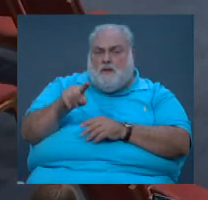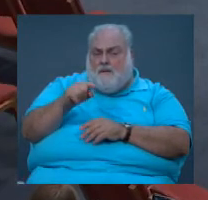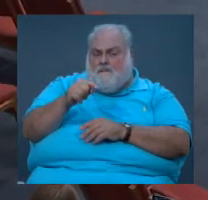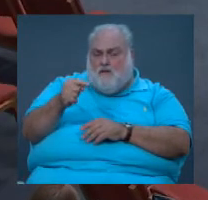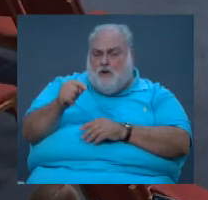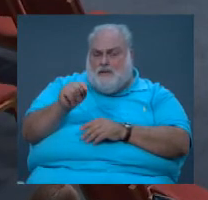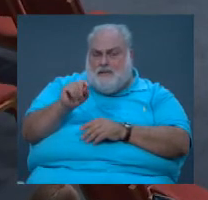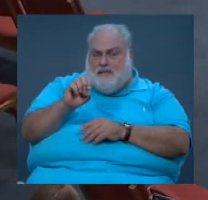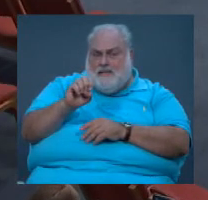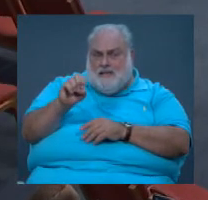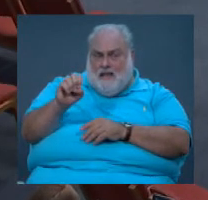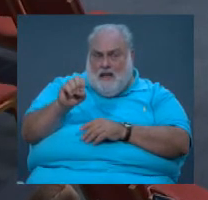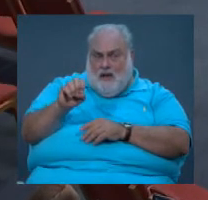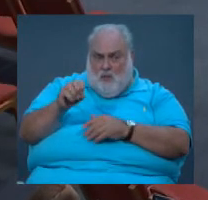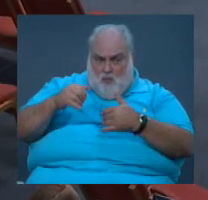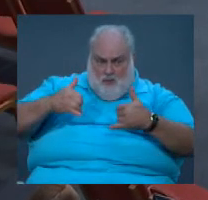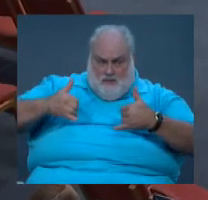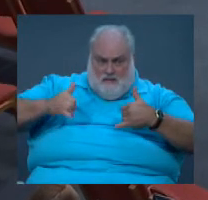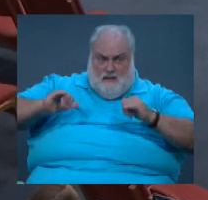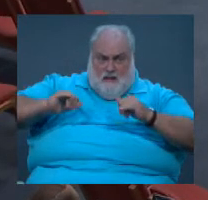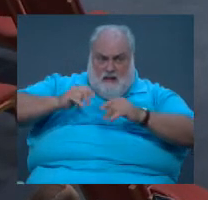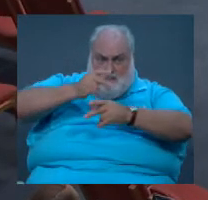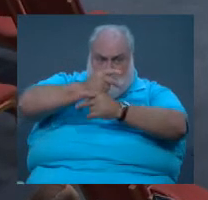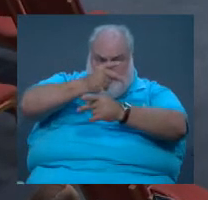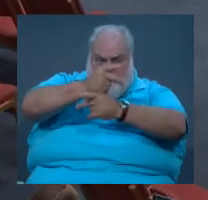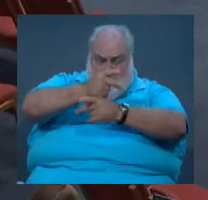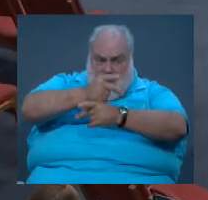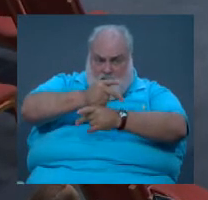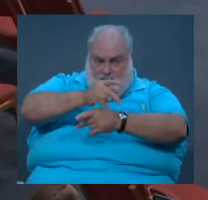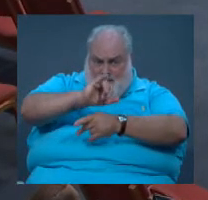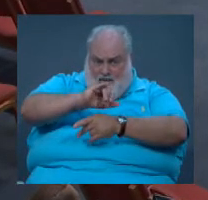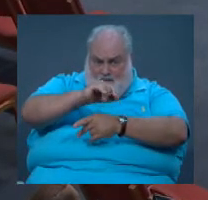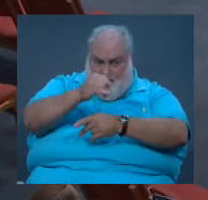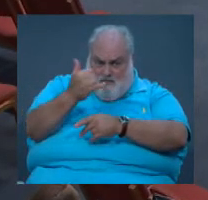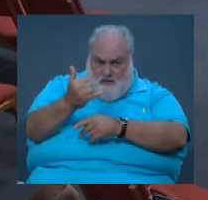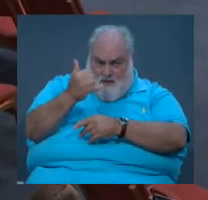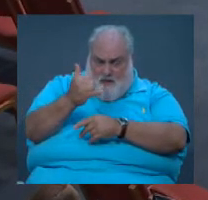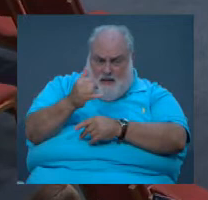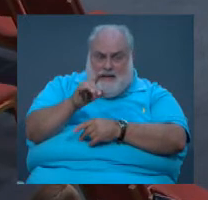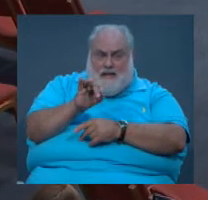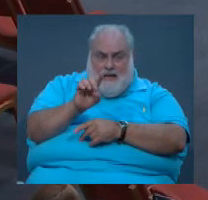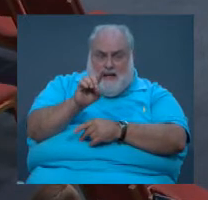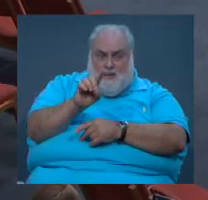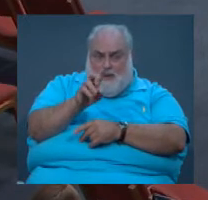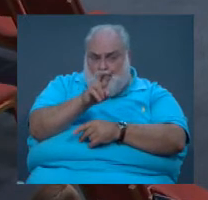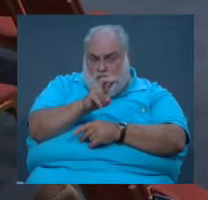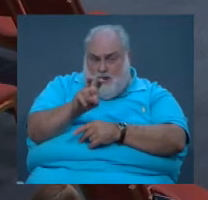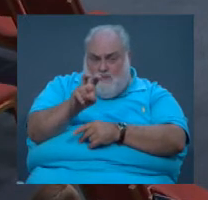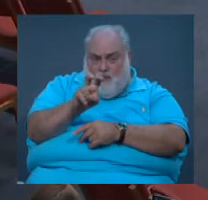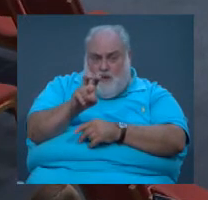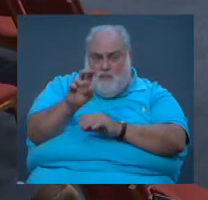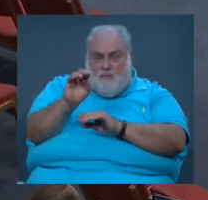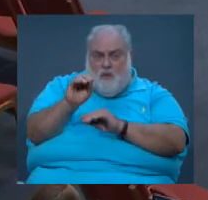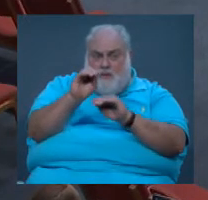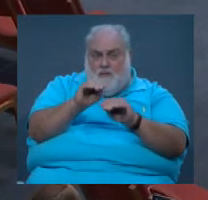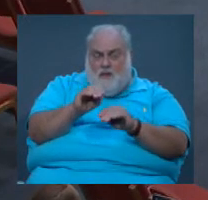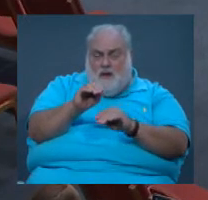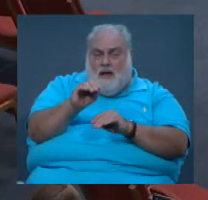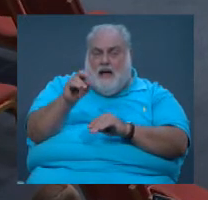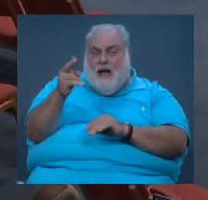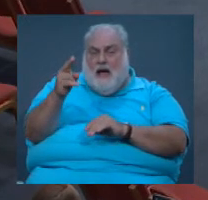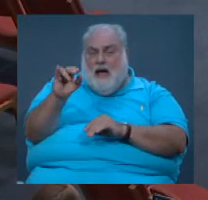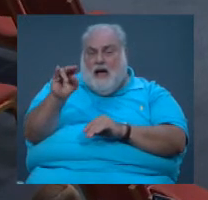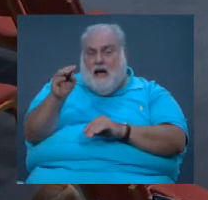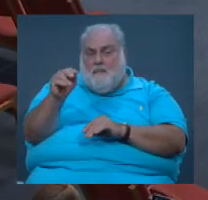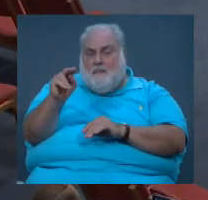of maintenance and operation of First Tee right now, correct? Did we transfer or move staff from Hyman and War